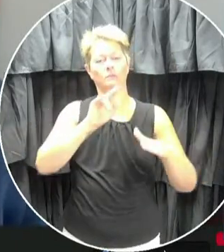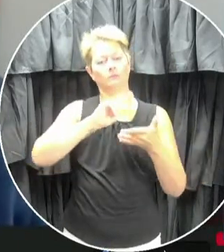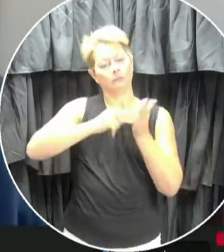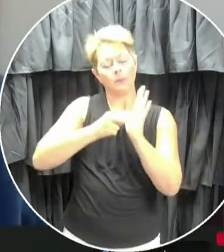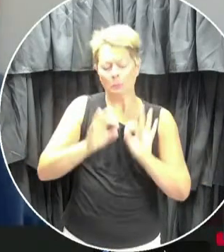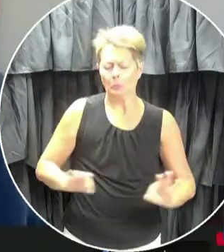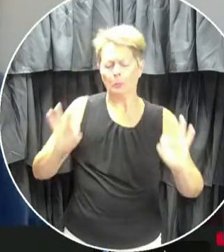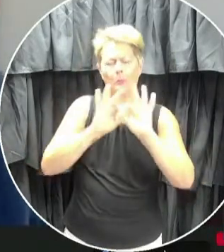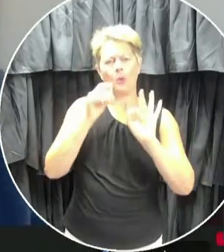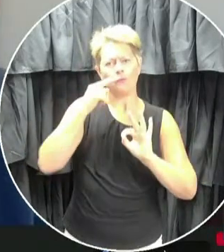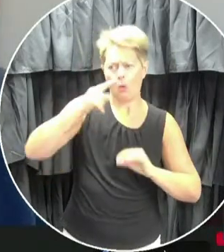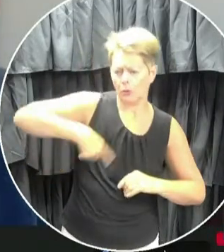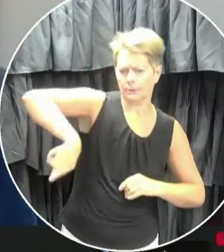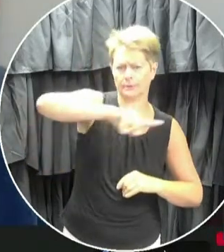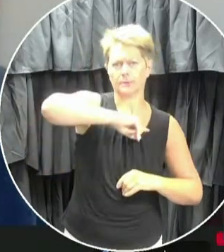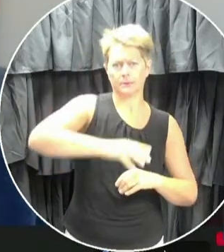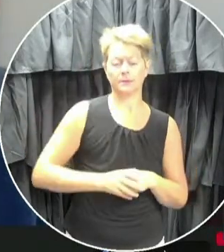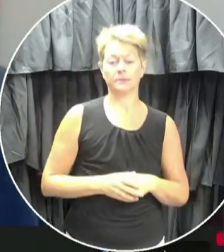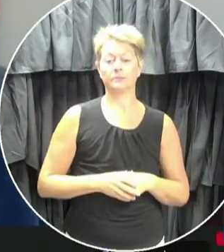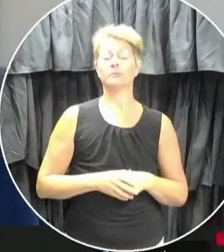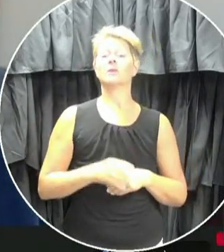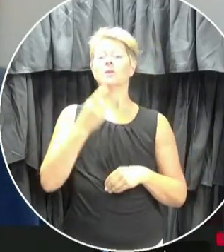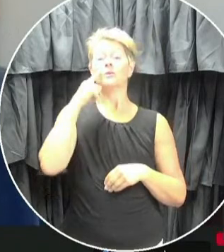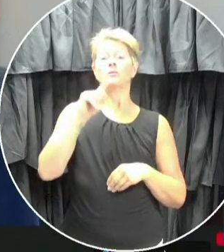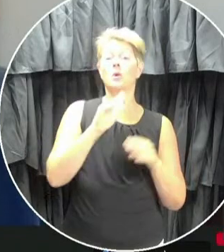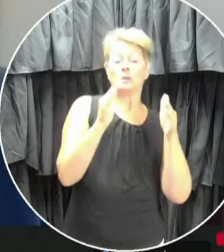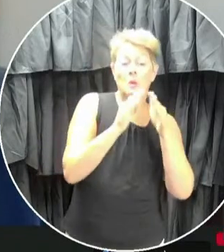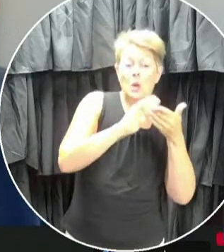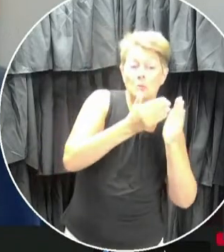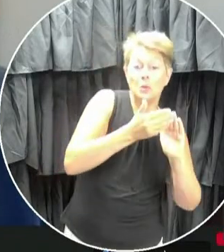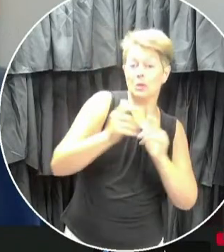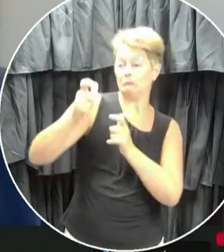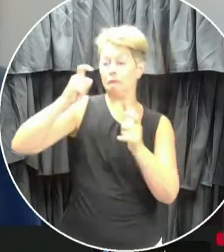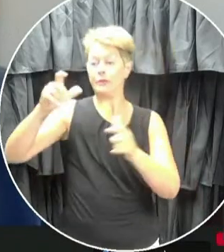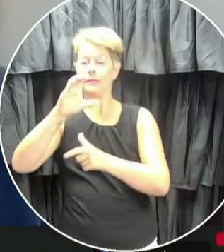both for the rural and the urban centers in our province.